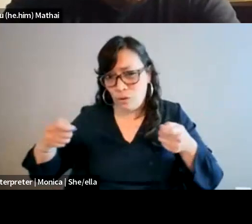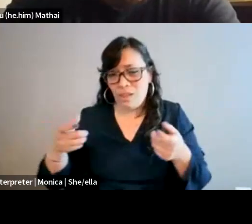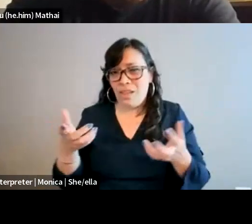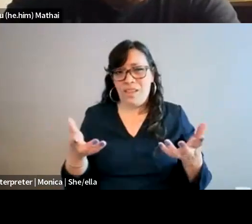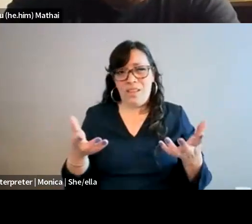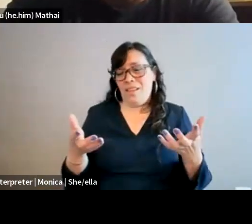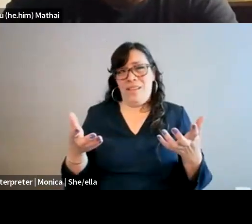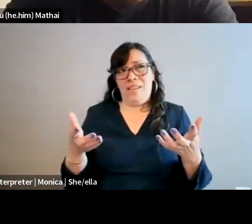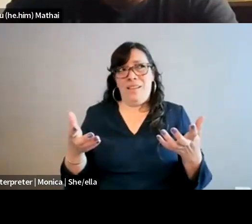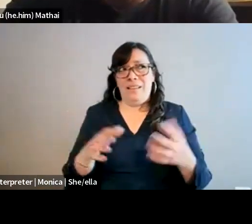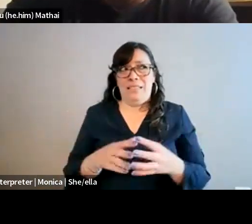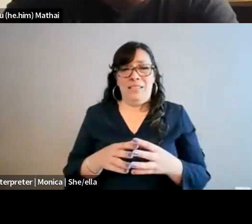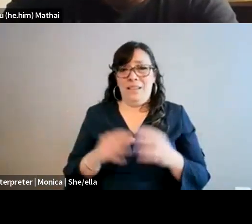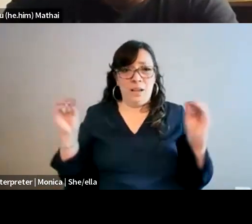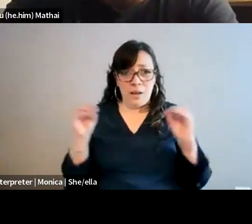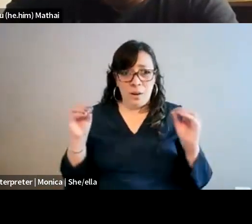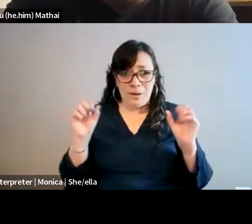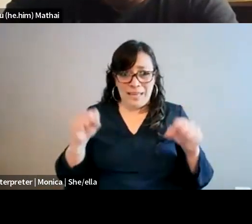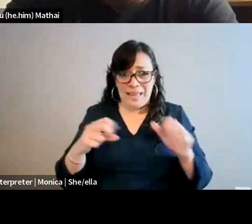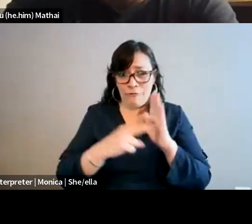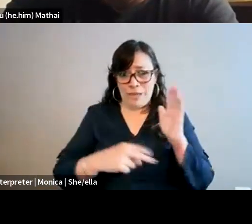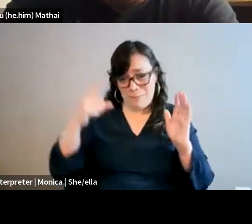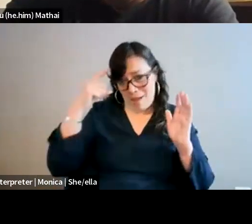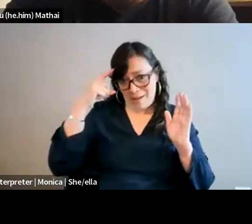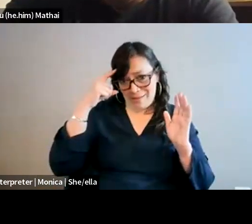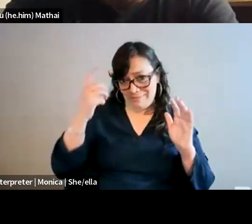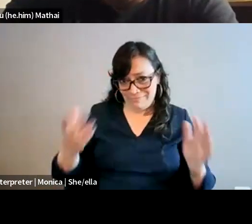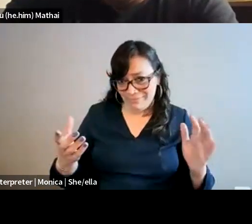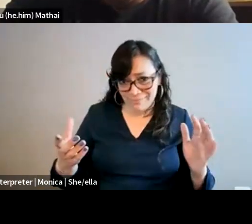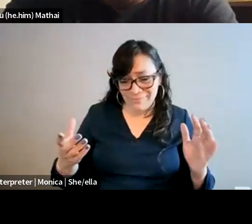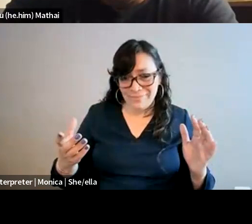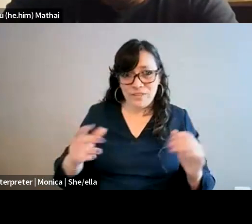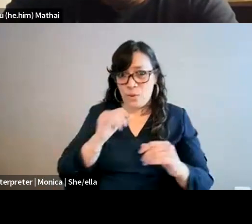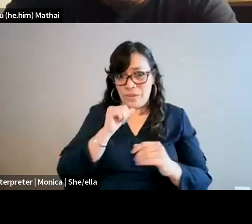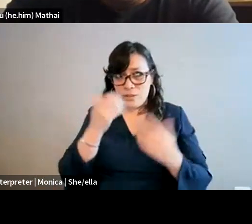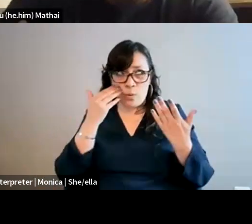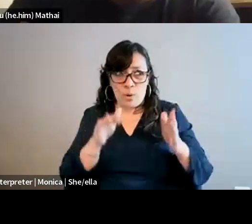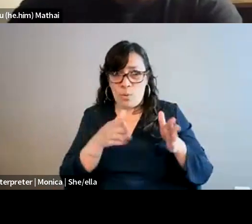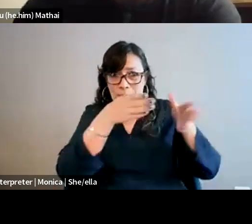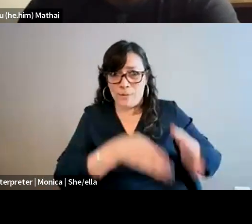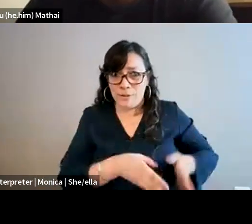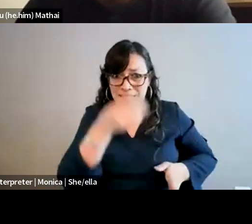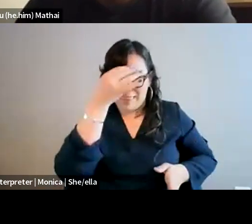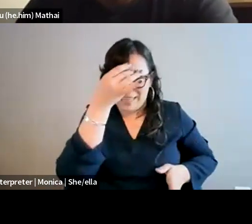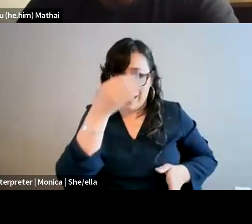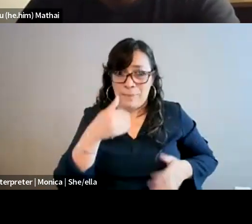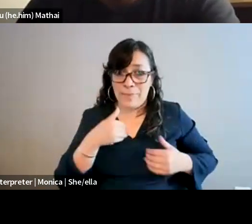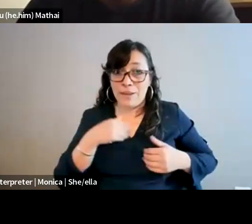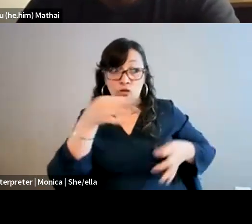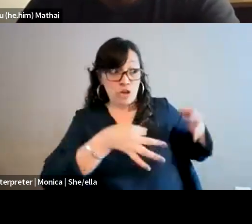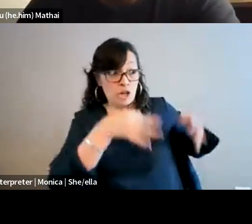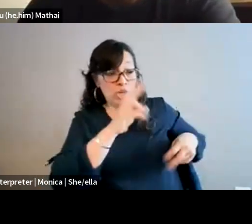it, nobody can read minds. So they aren't really seeing into what's happening inside your mind. They're simply judging